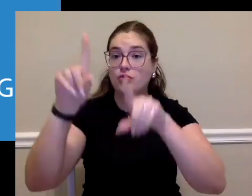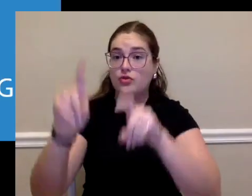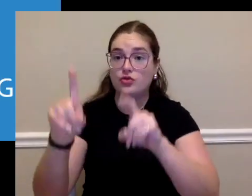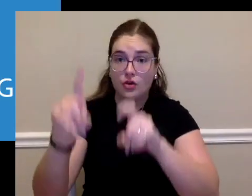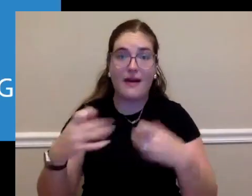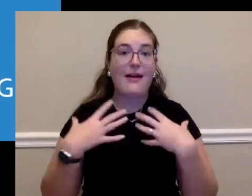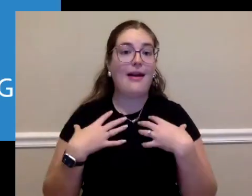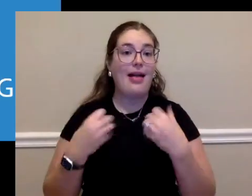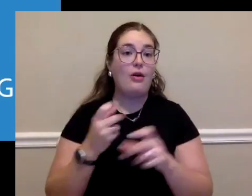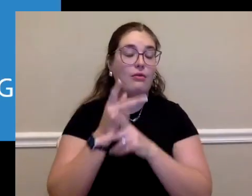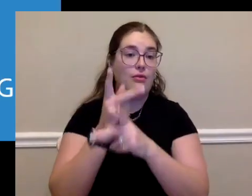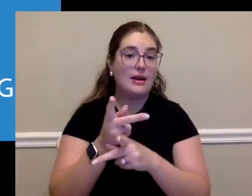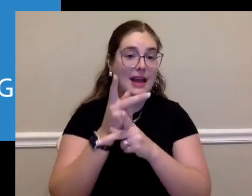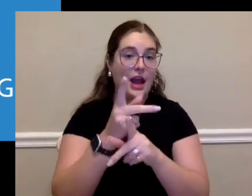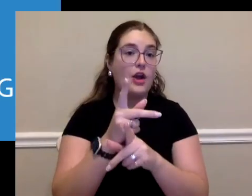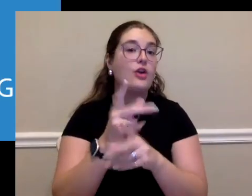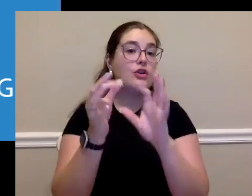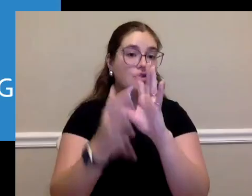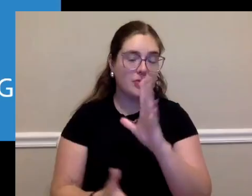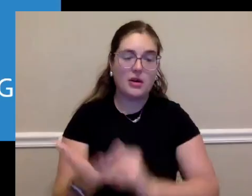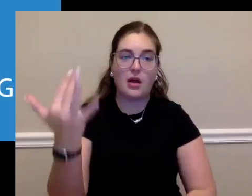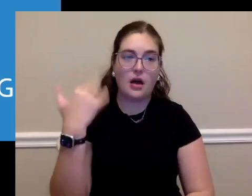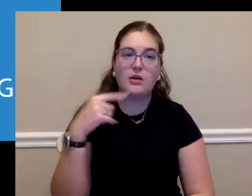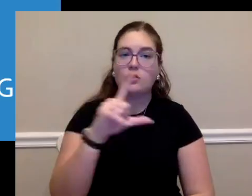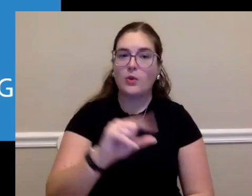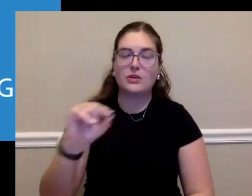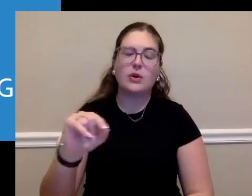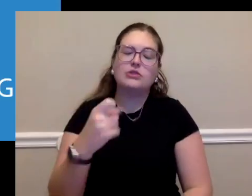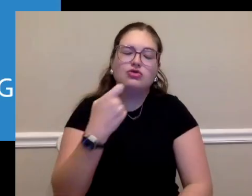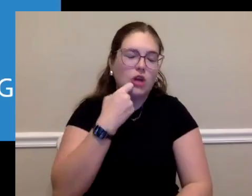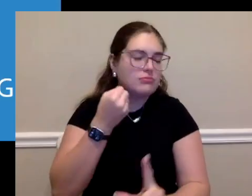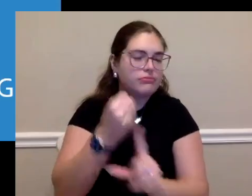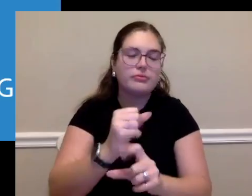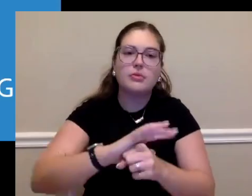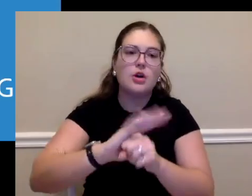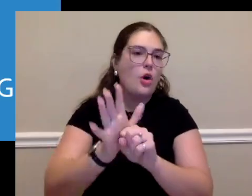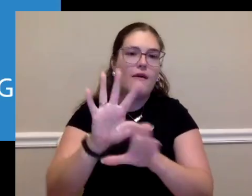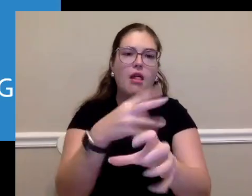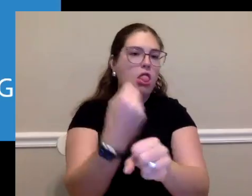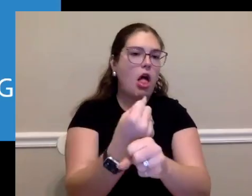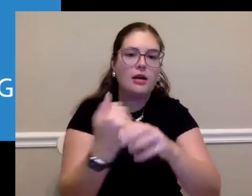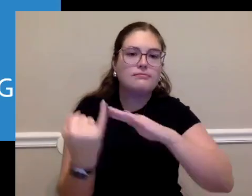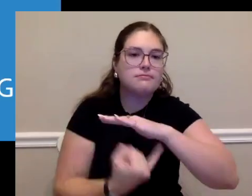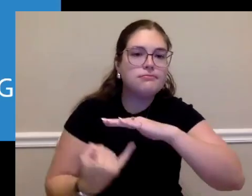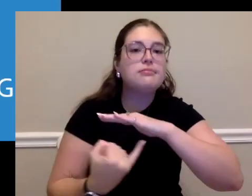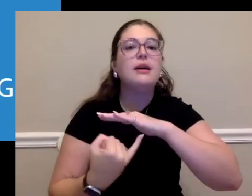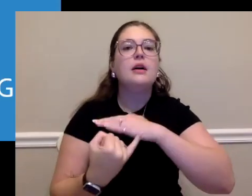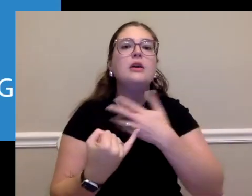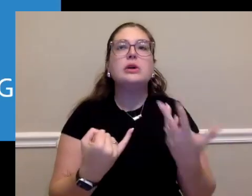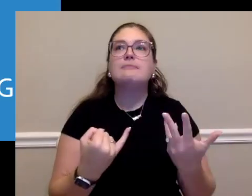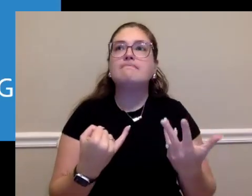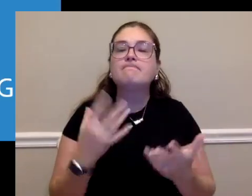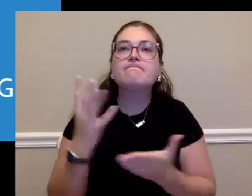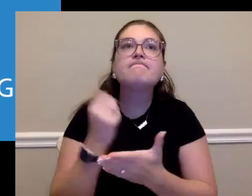healthcare interpreters back in 2020. COVID had just hit. We were all in lockdown. We figured we should do something